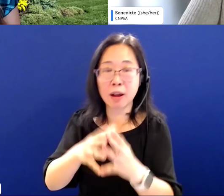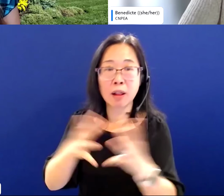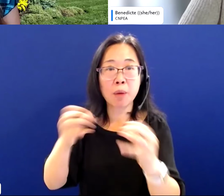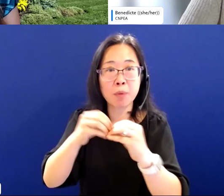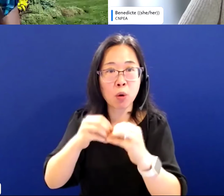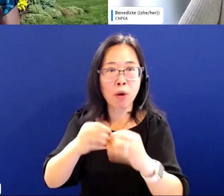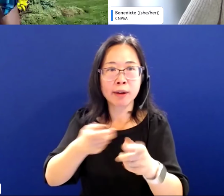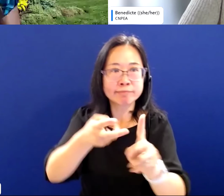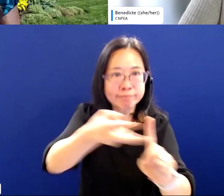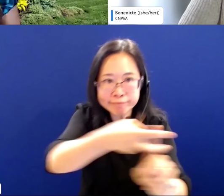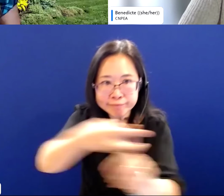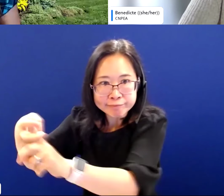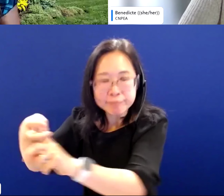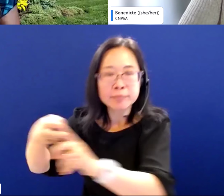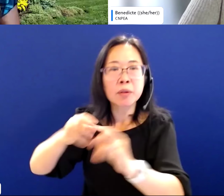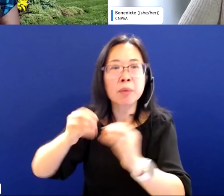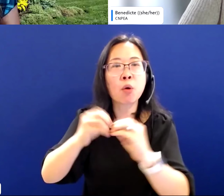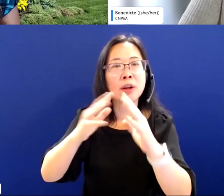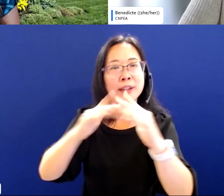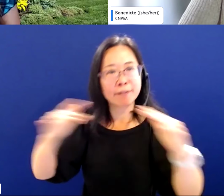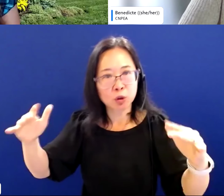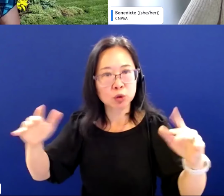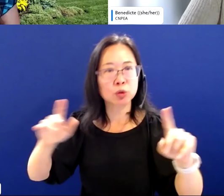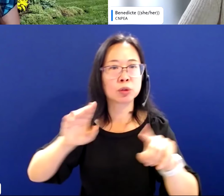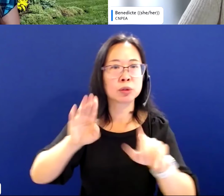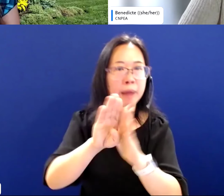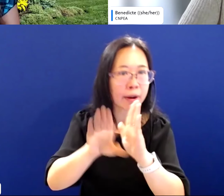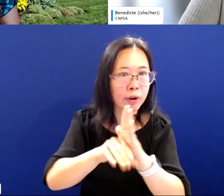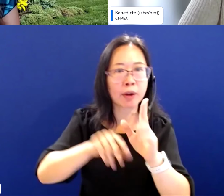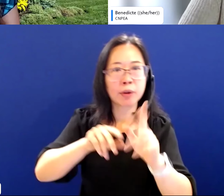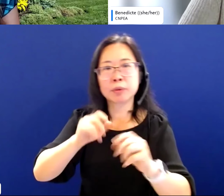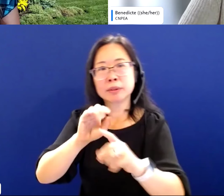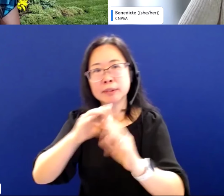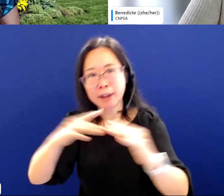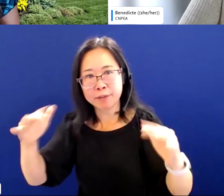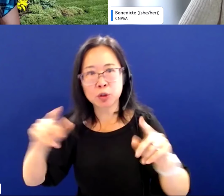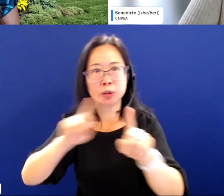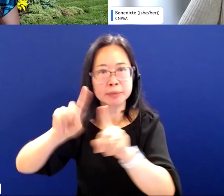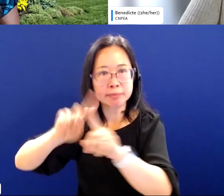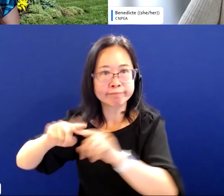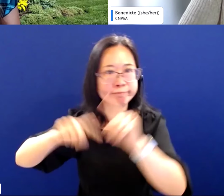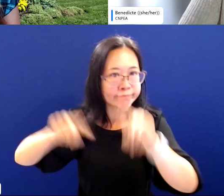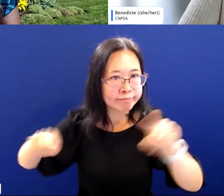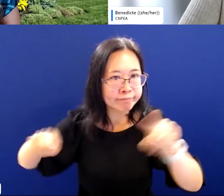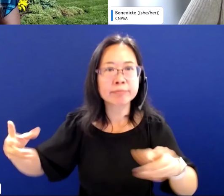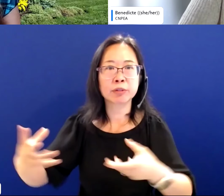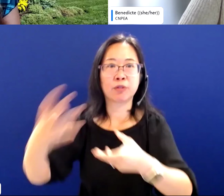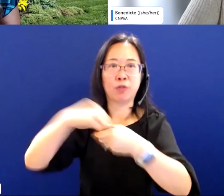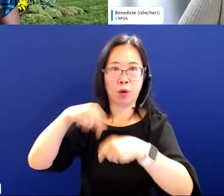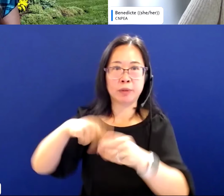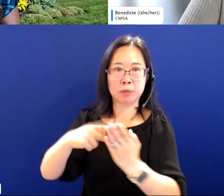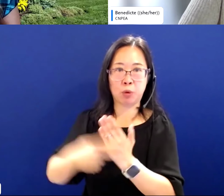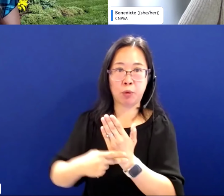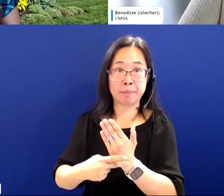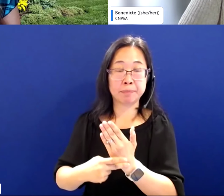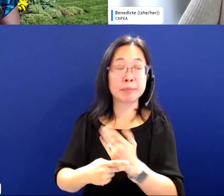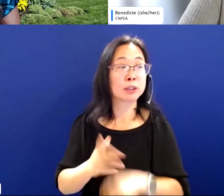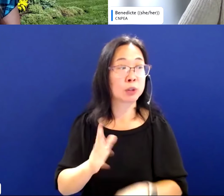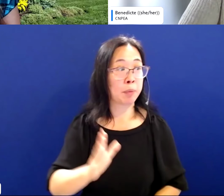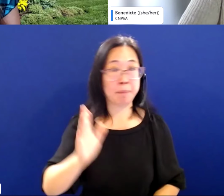recruit a very diverse group of people to participate in the program. When we went to